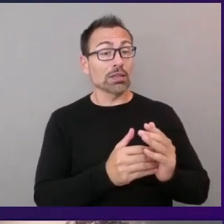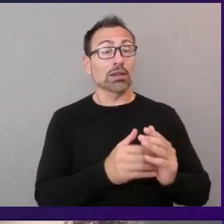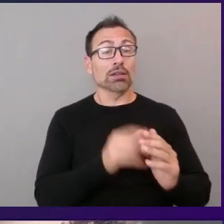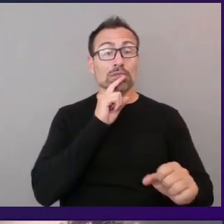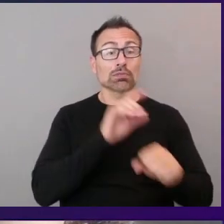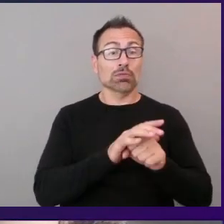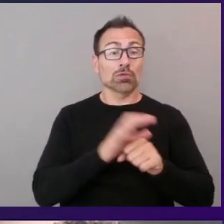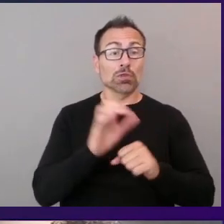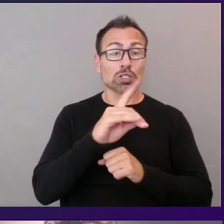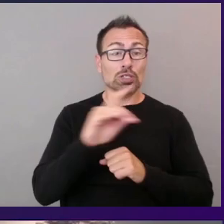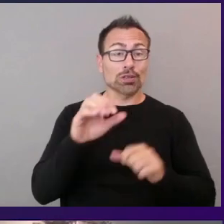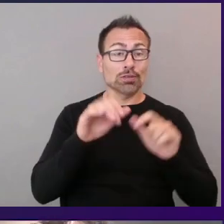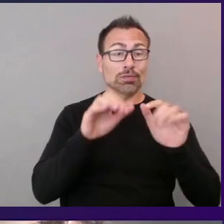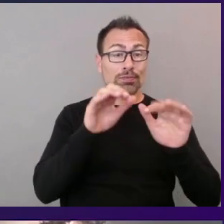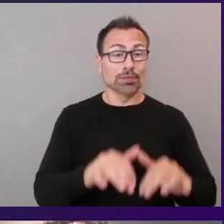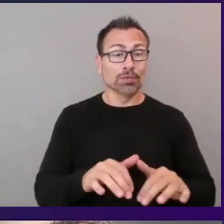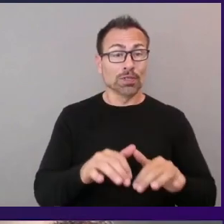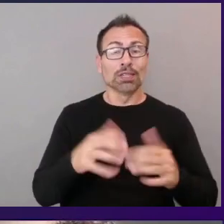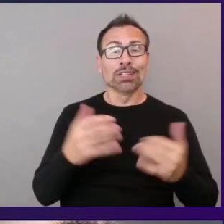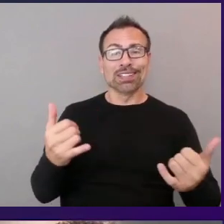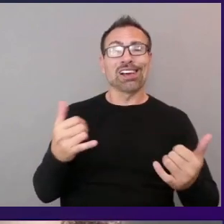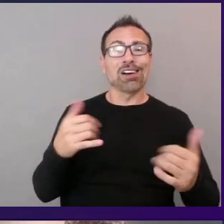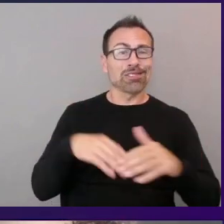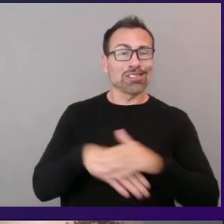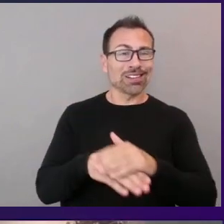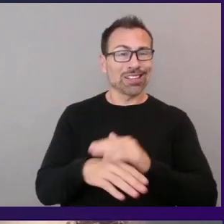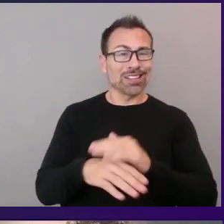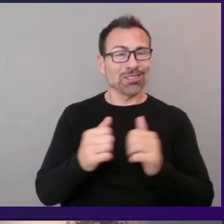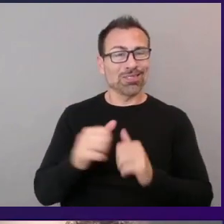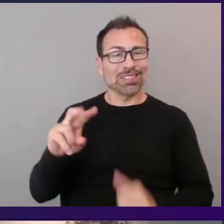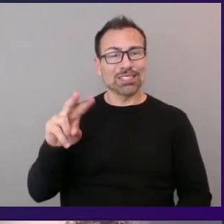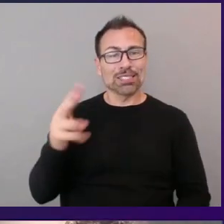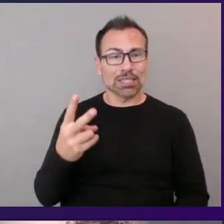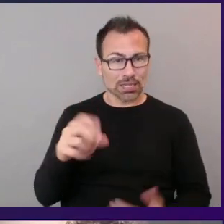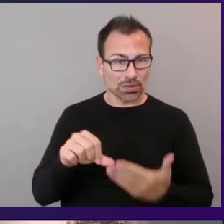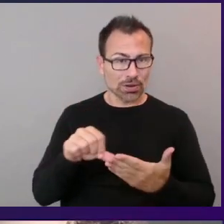if we confirm, now we are logged in with the secondary account.